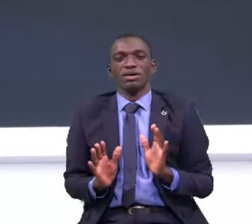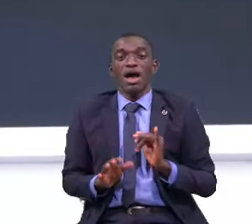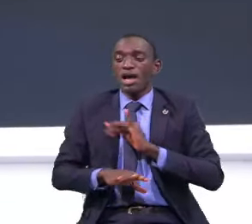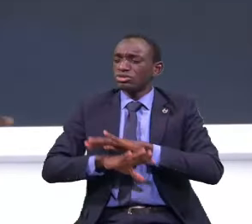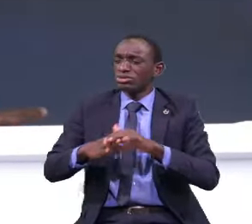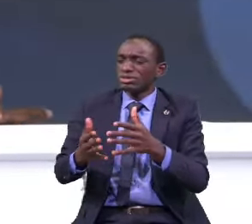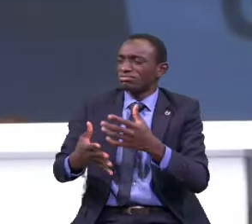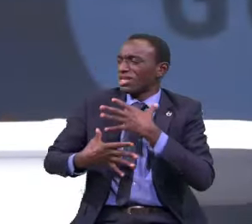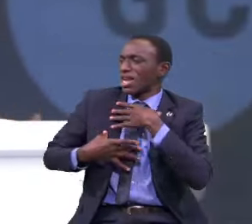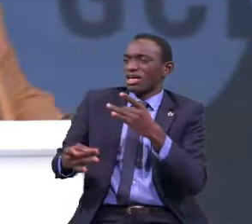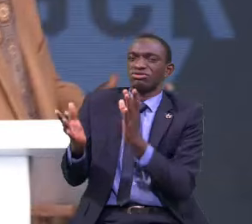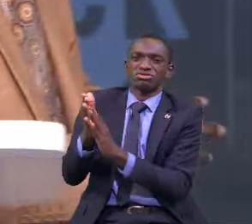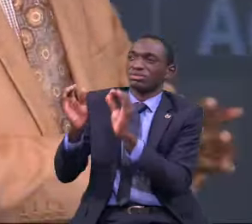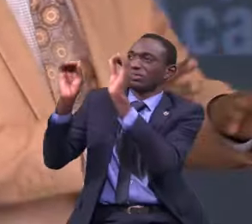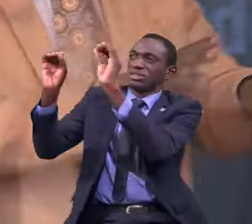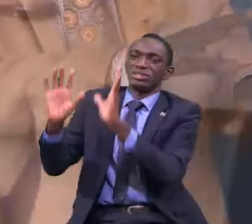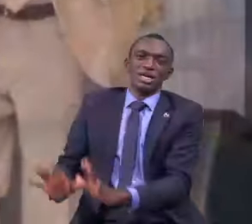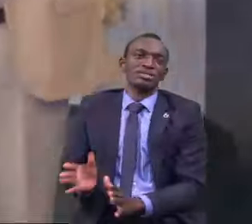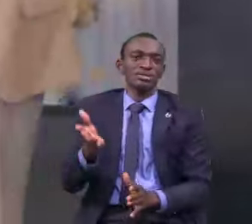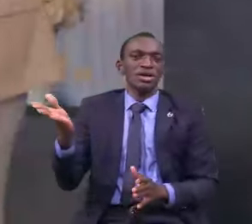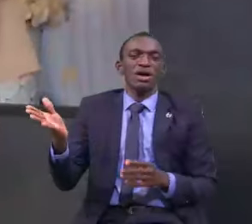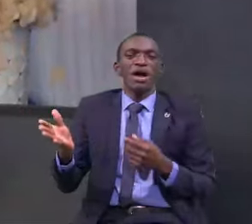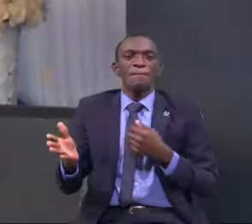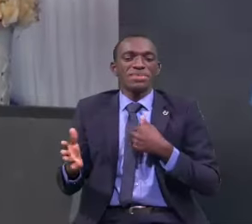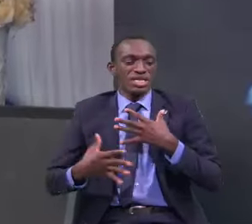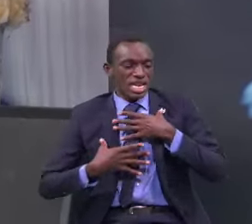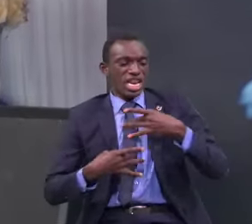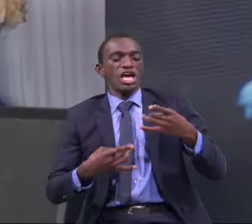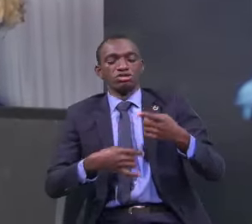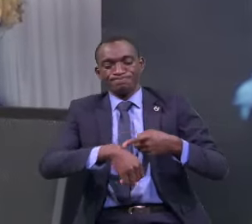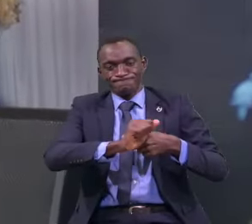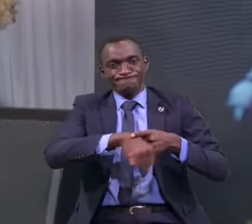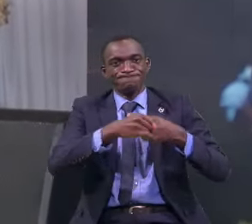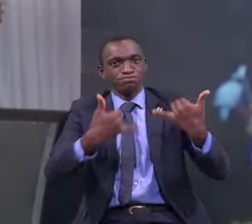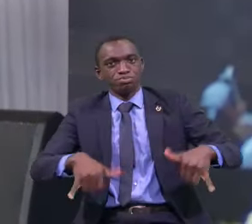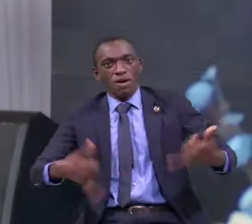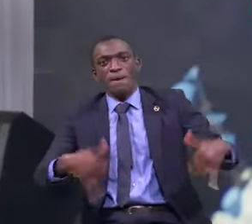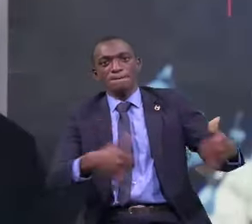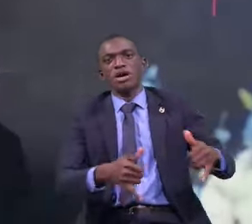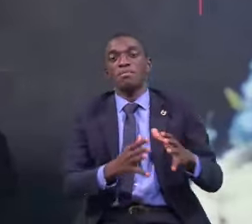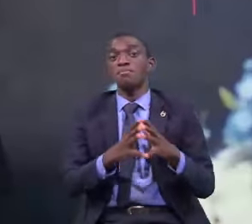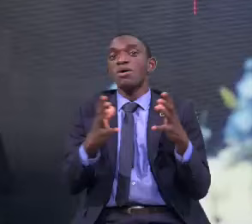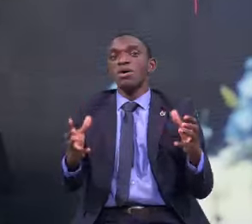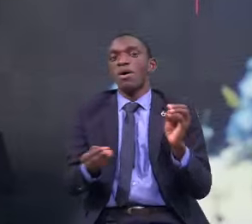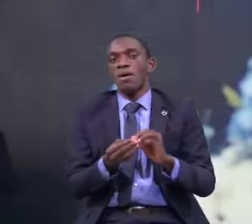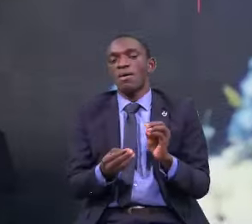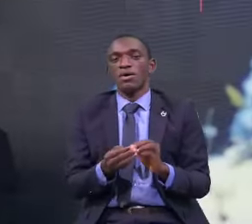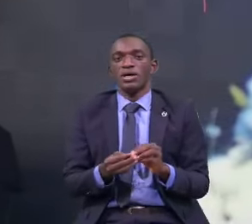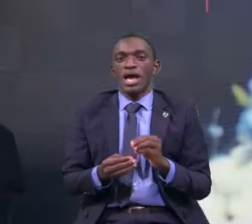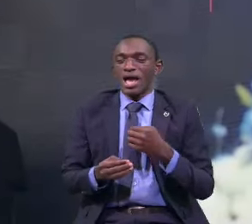teachers. I like the football more. I don't like